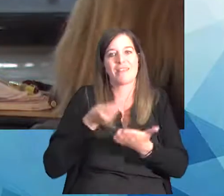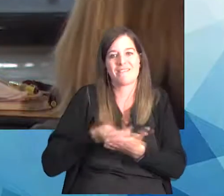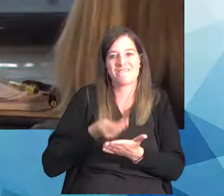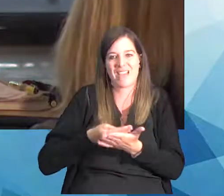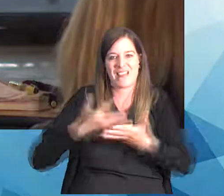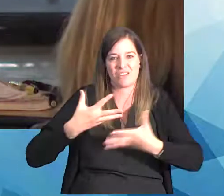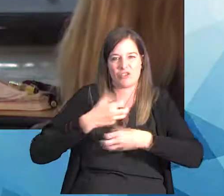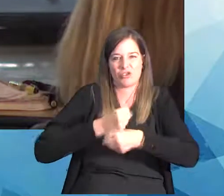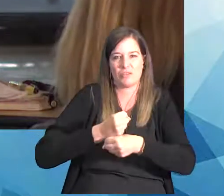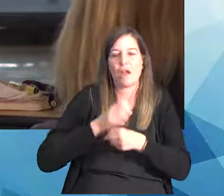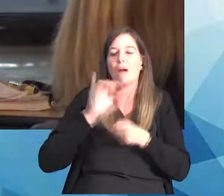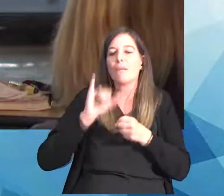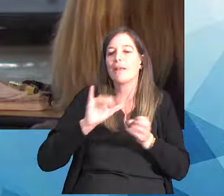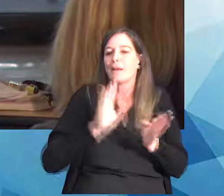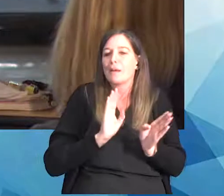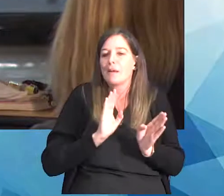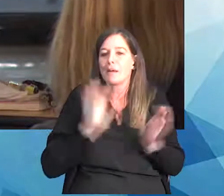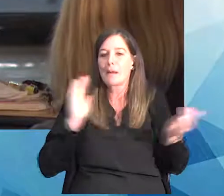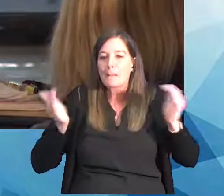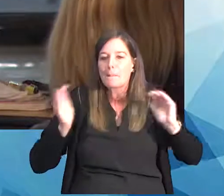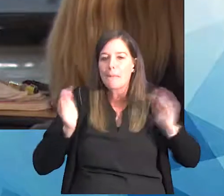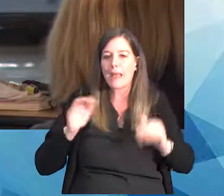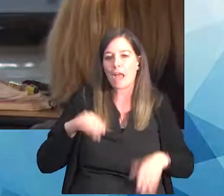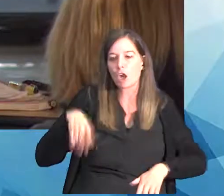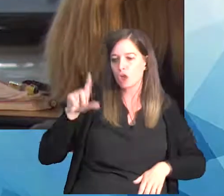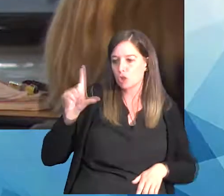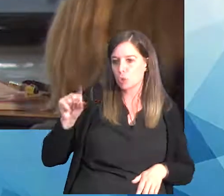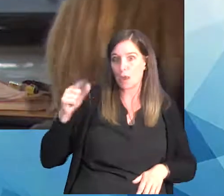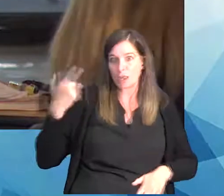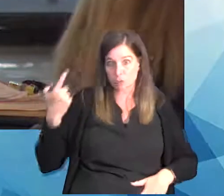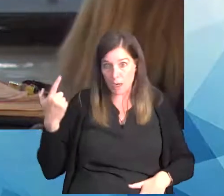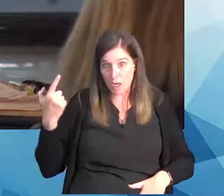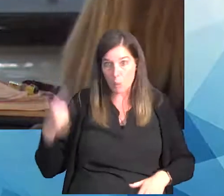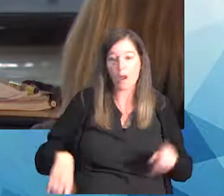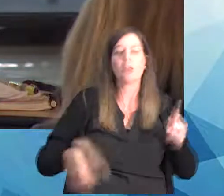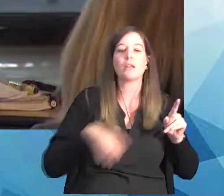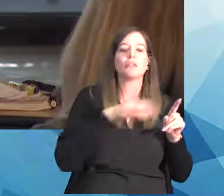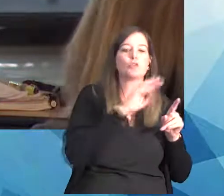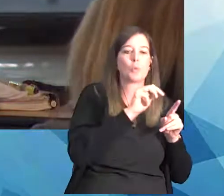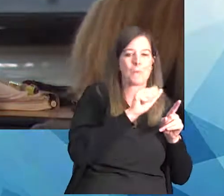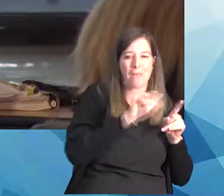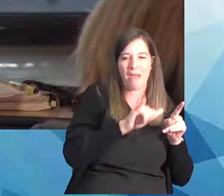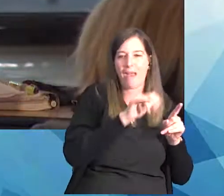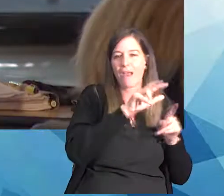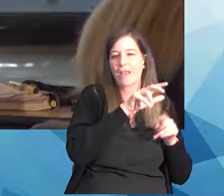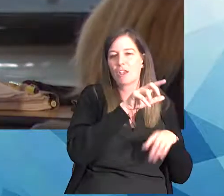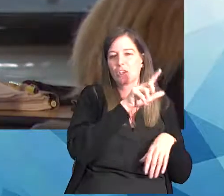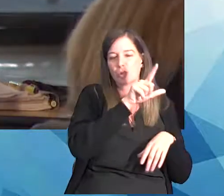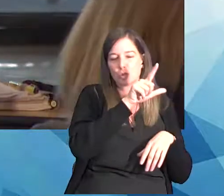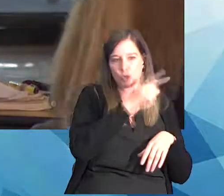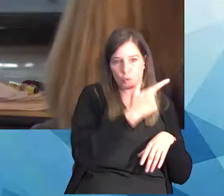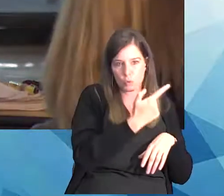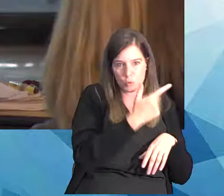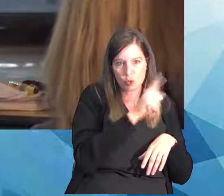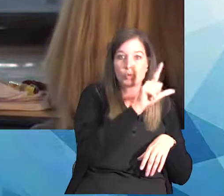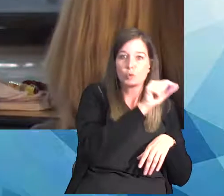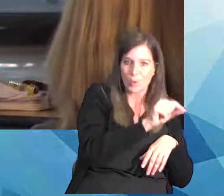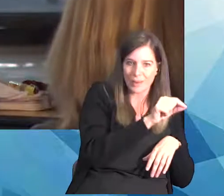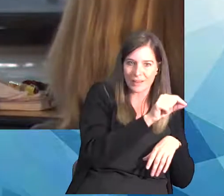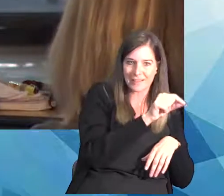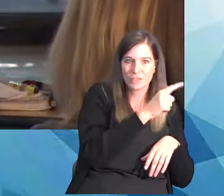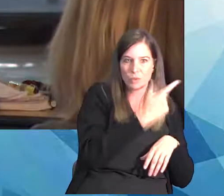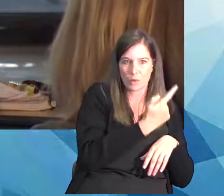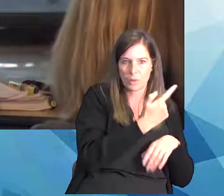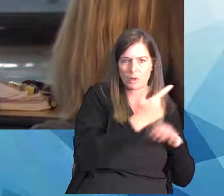May 31, 2021 information to May 31, 2020. The budget fiscal year 2021